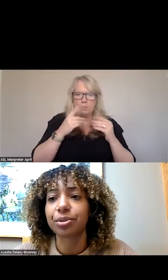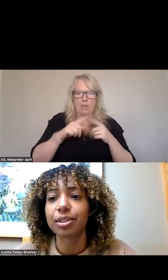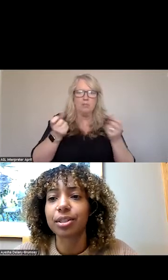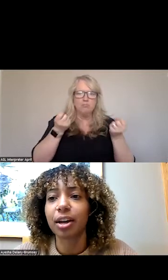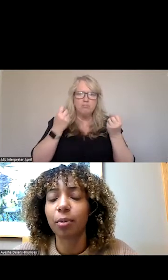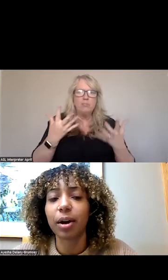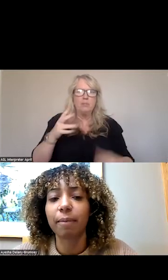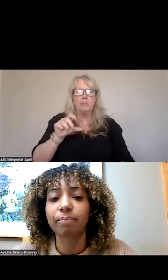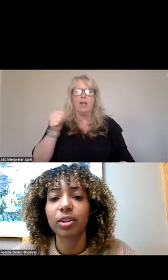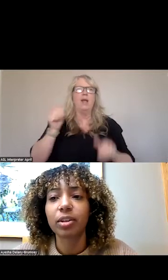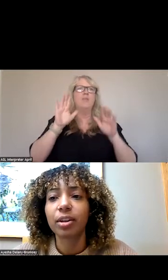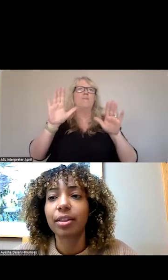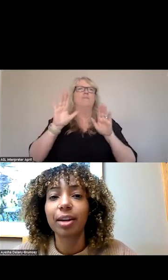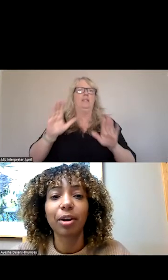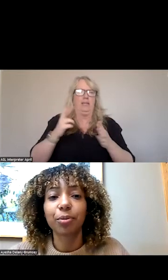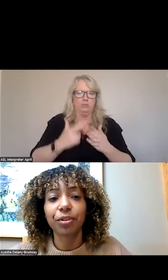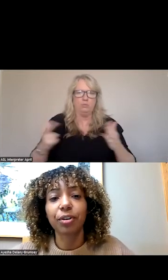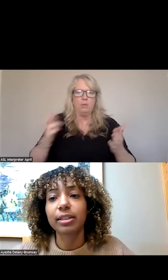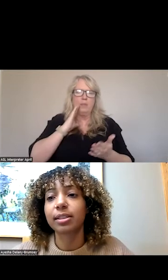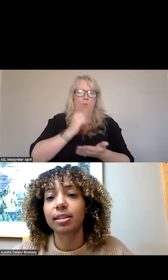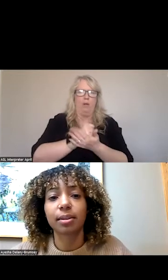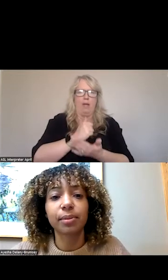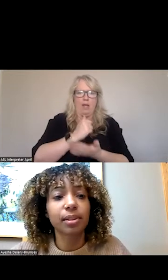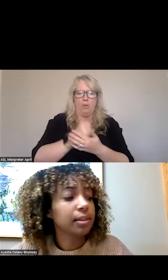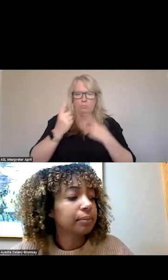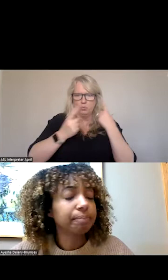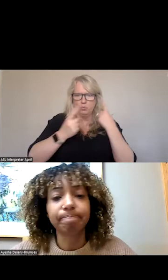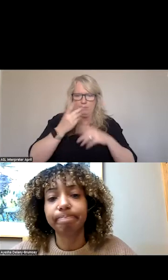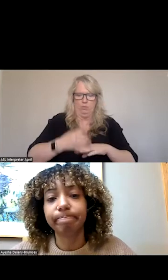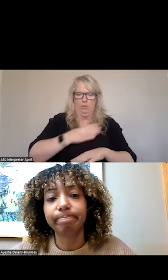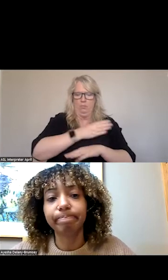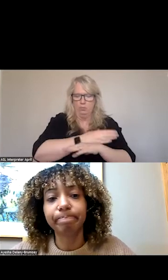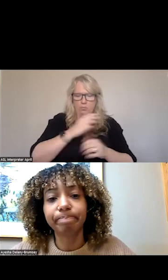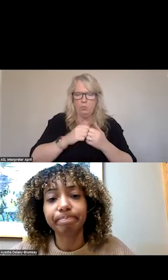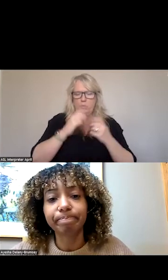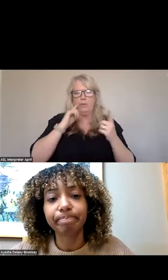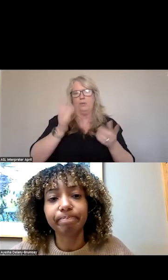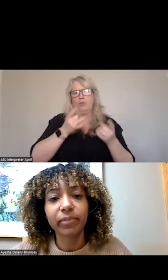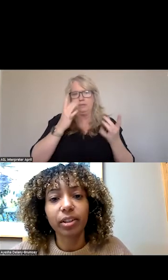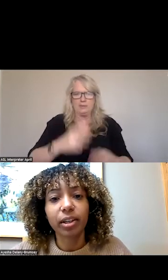fantastic resources to help think about improving crisis systems.